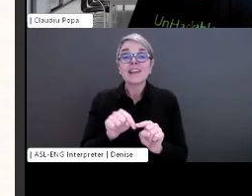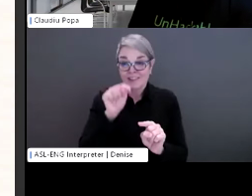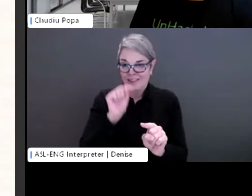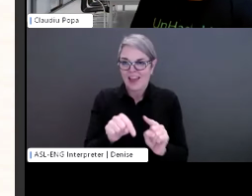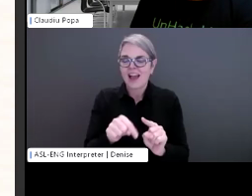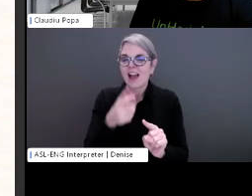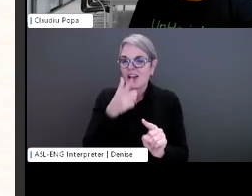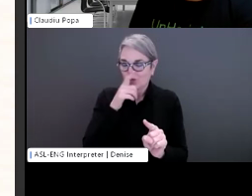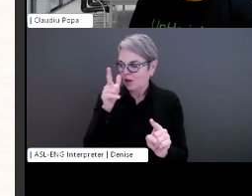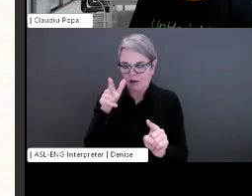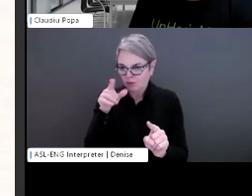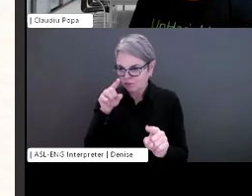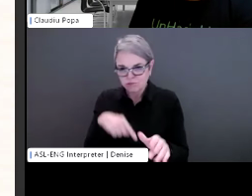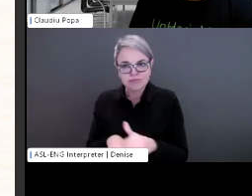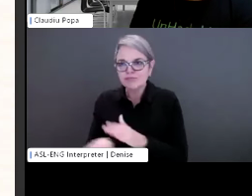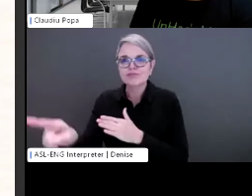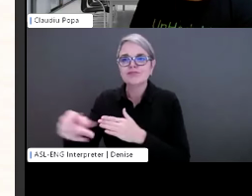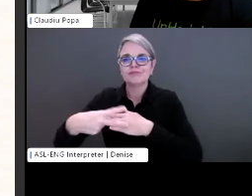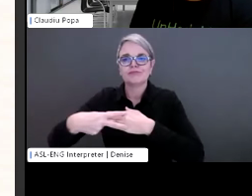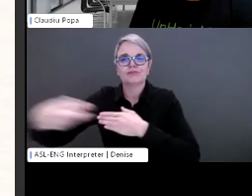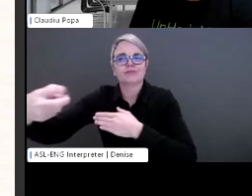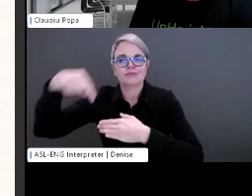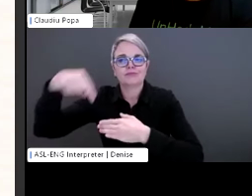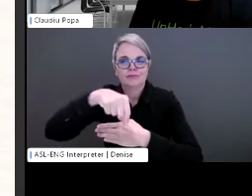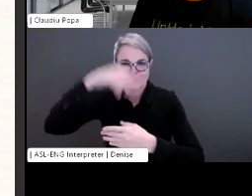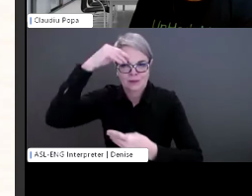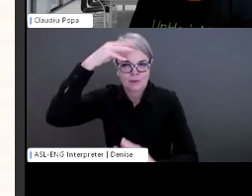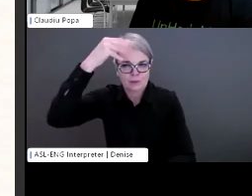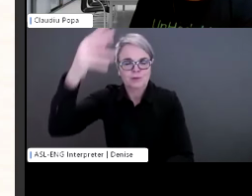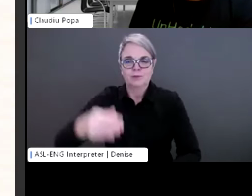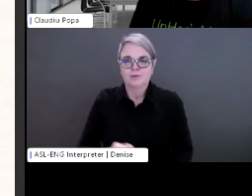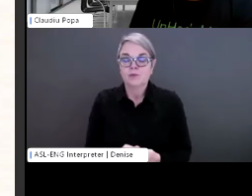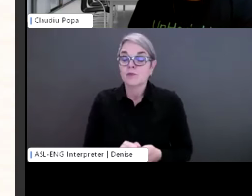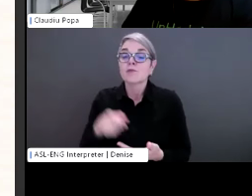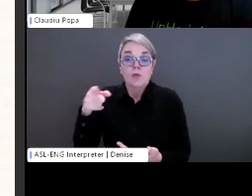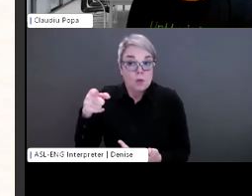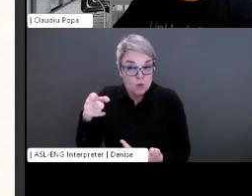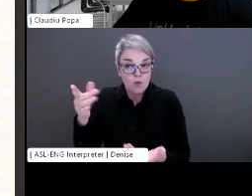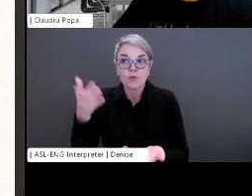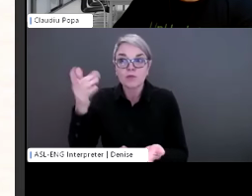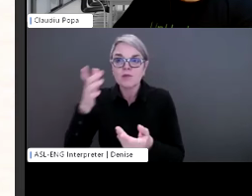hands or even be abused by the people who are asking for it.